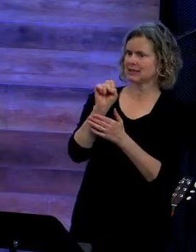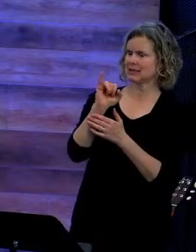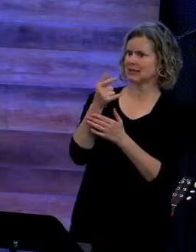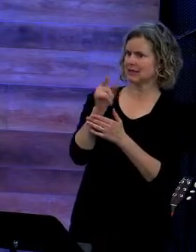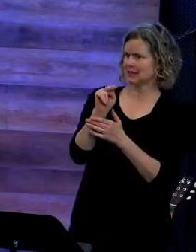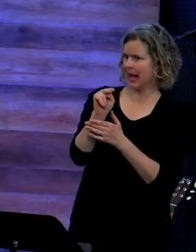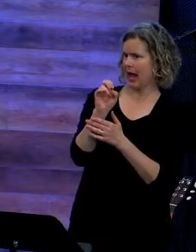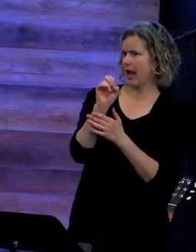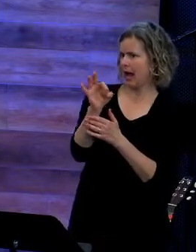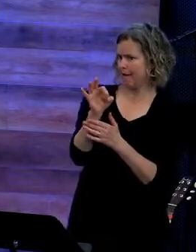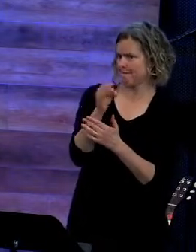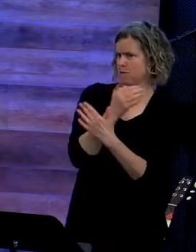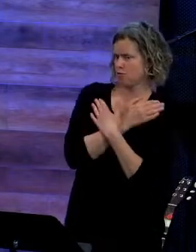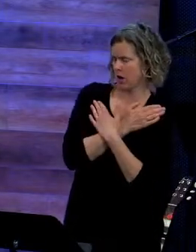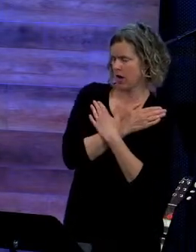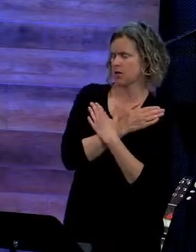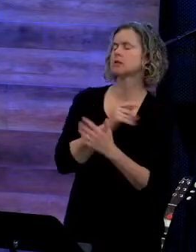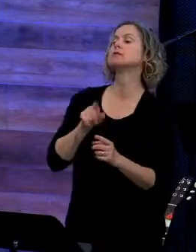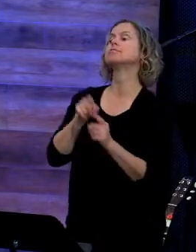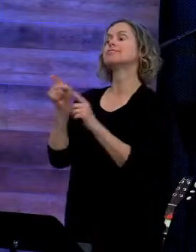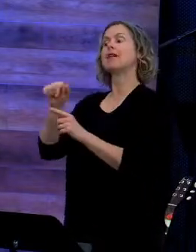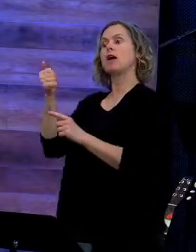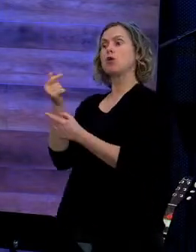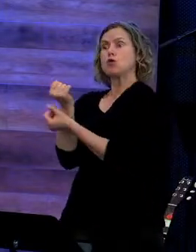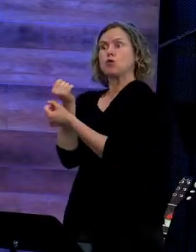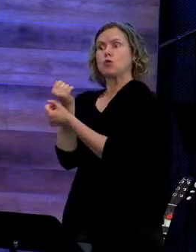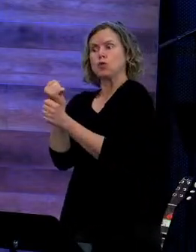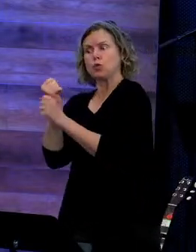even today, even this week, you could begin to